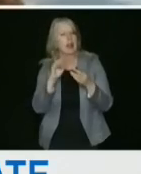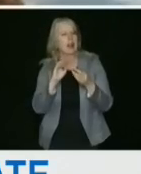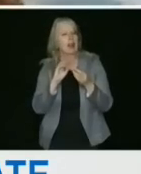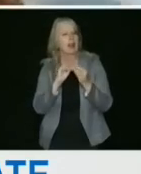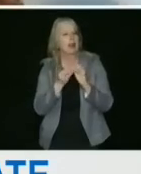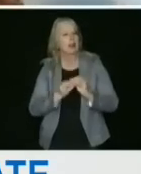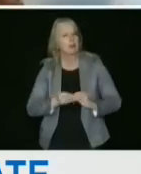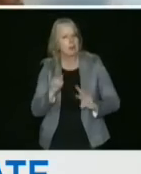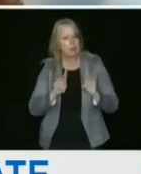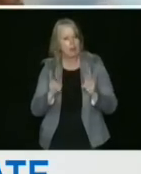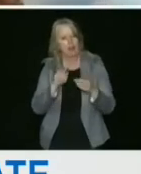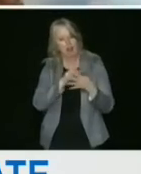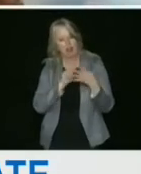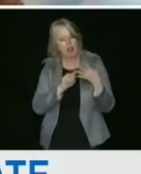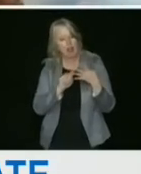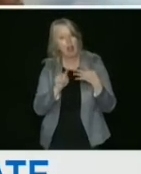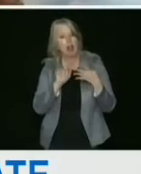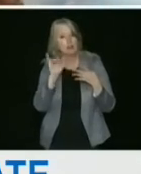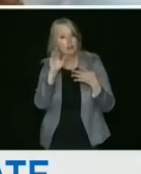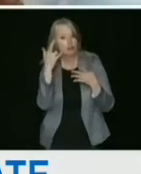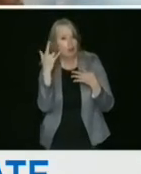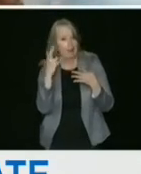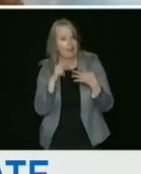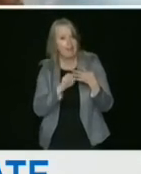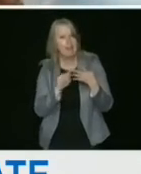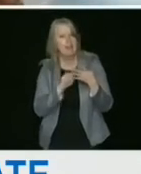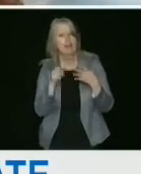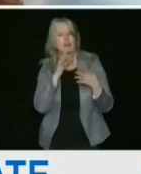have figures for the gray line, that would be good too.